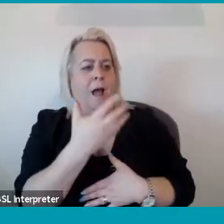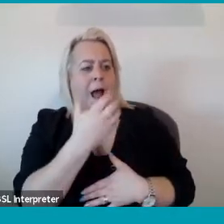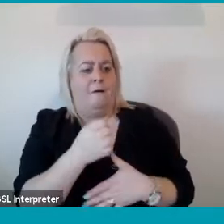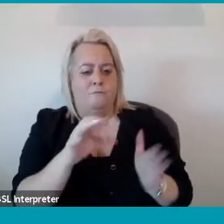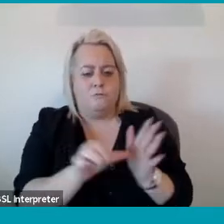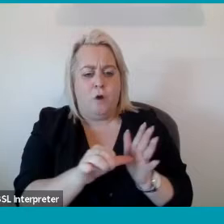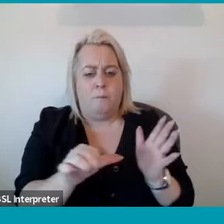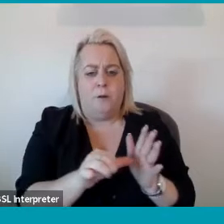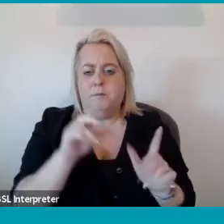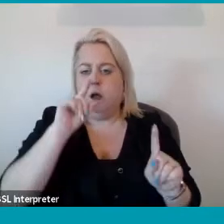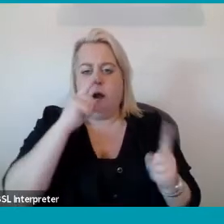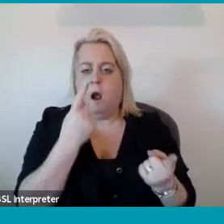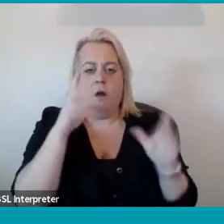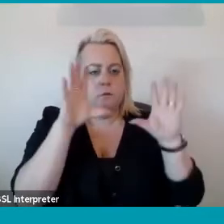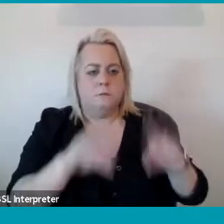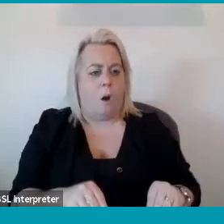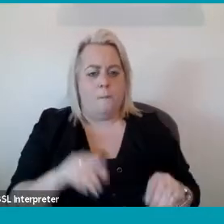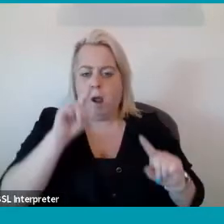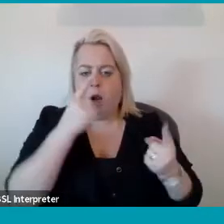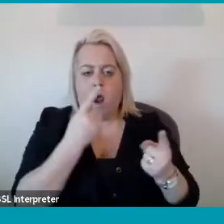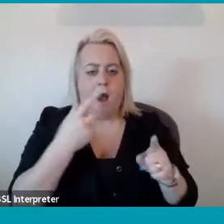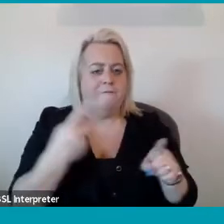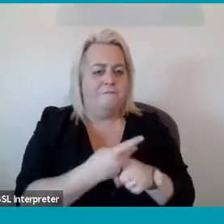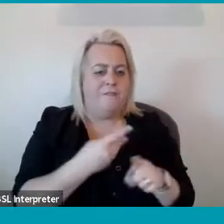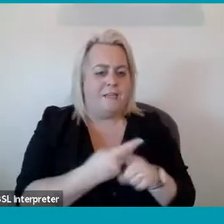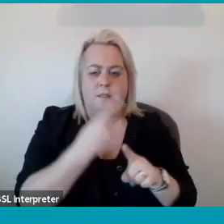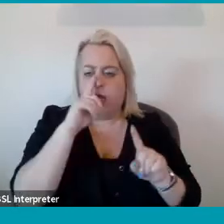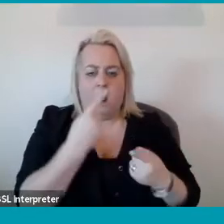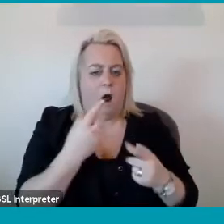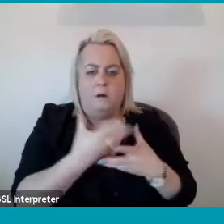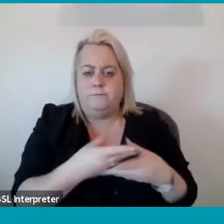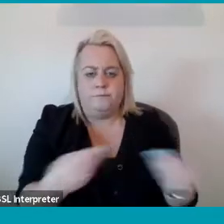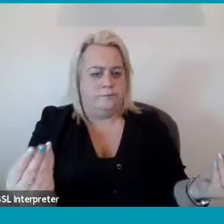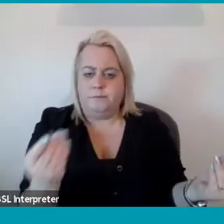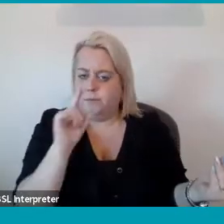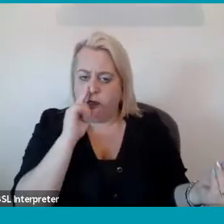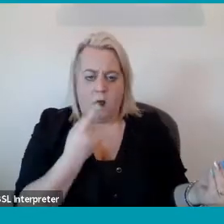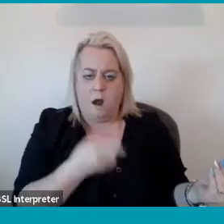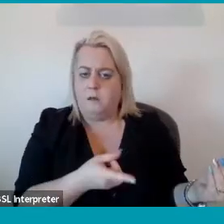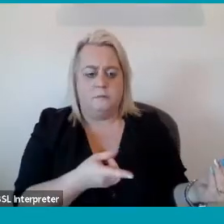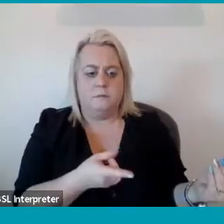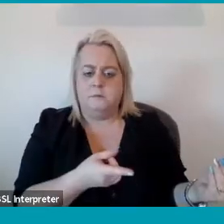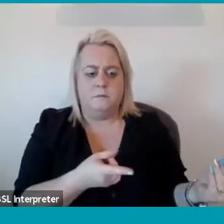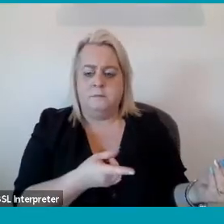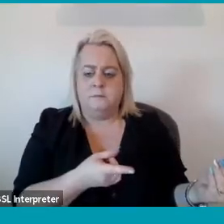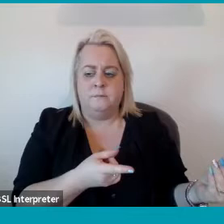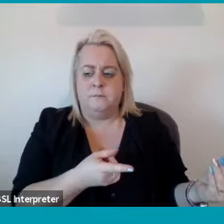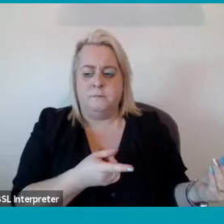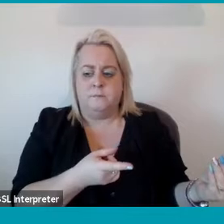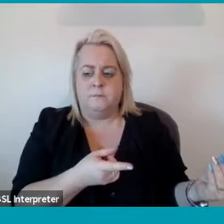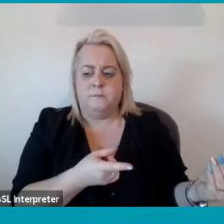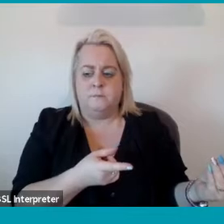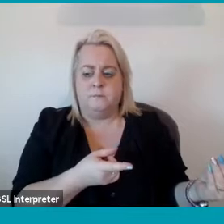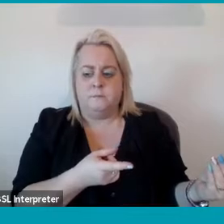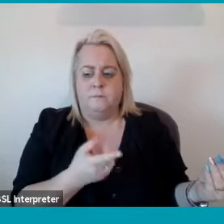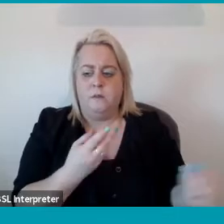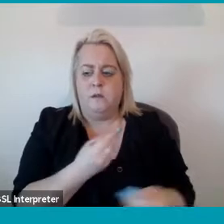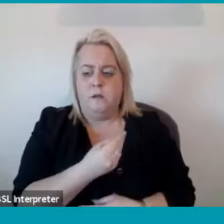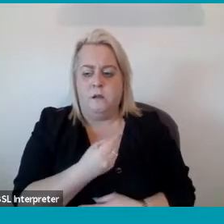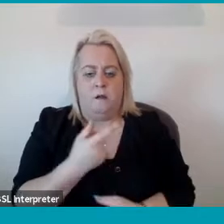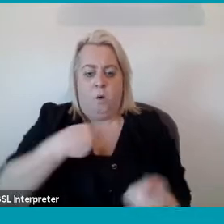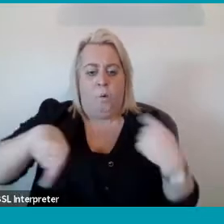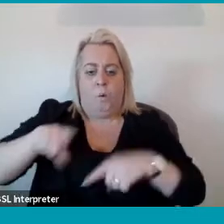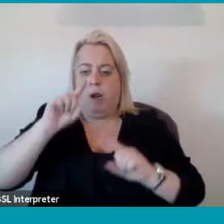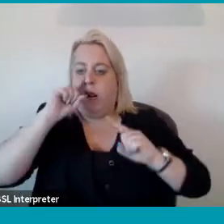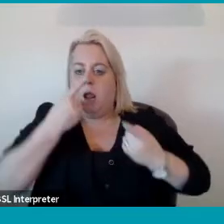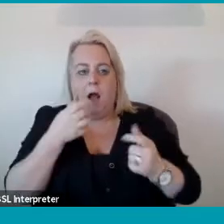to be fixed, and why should they be fixed? It may be that none of us on this call are able to make this bloke walk up